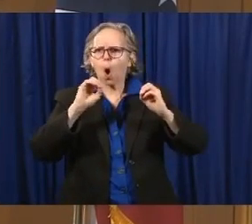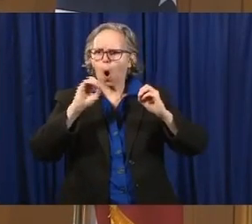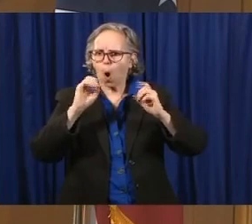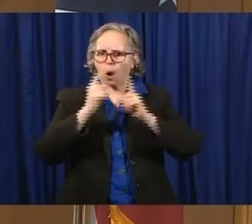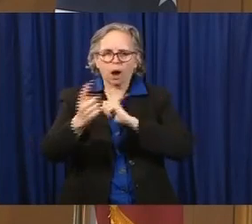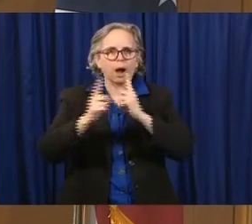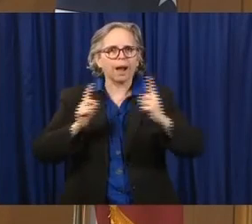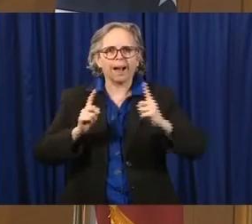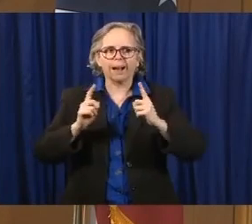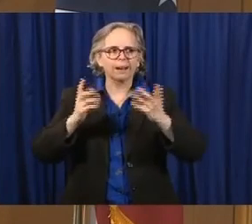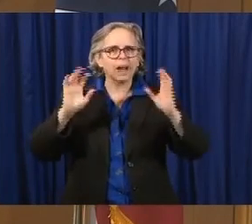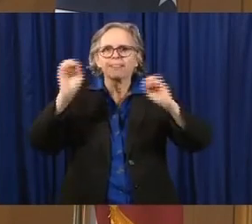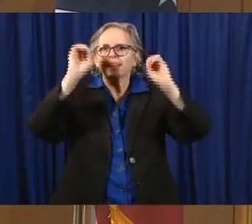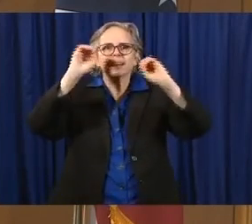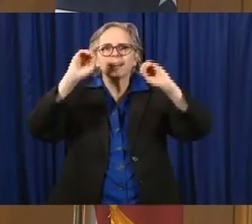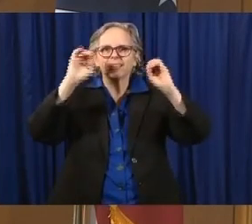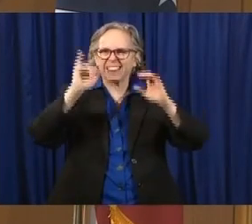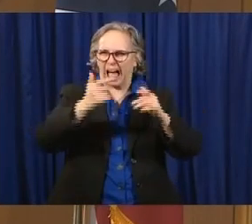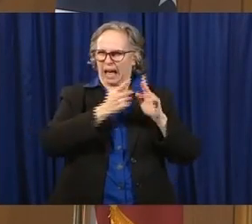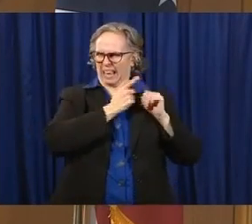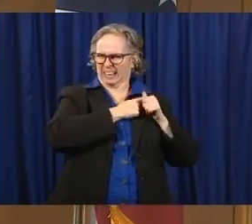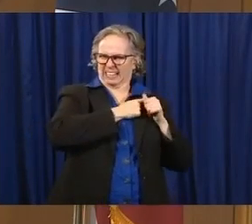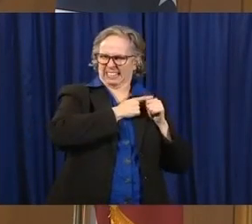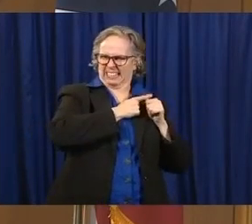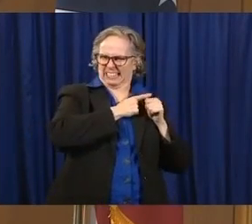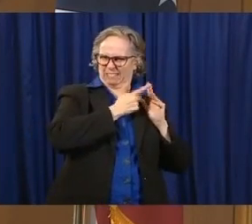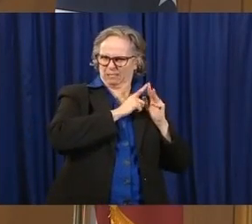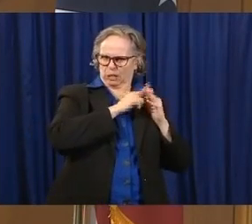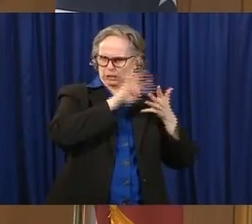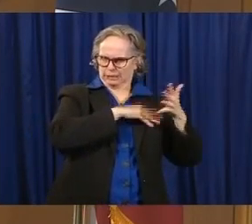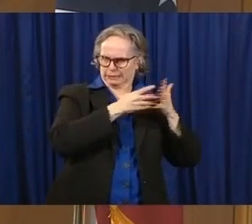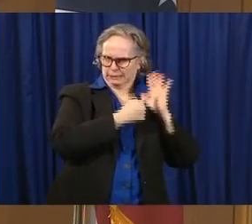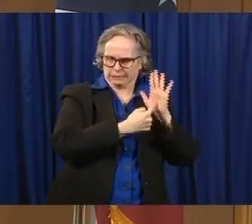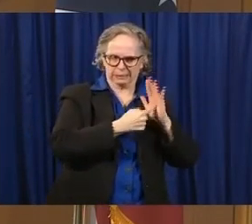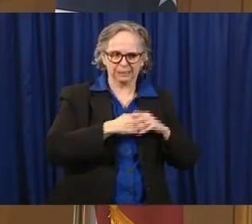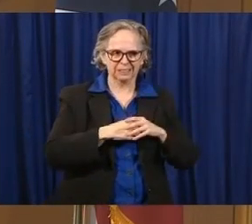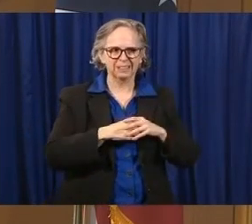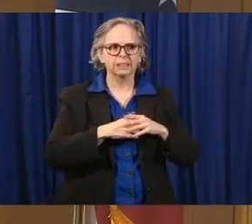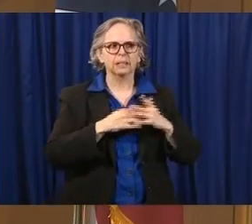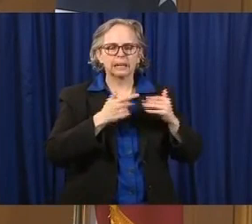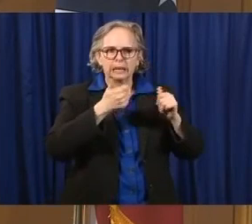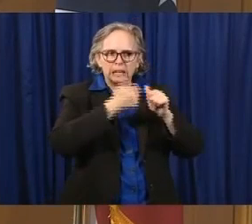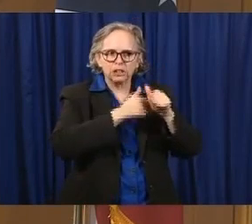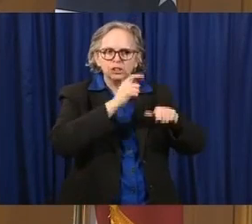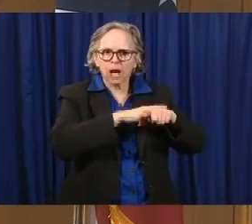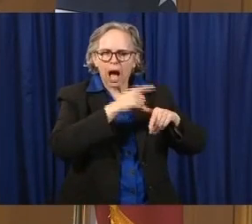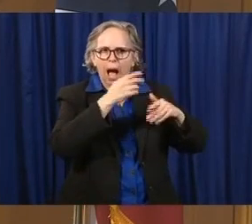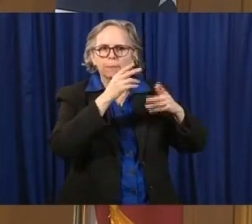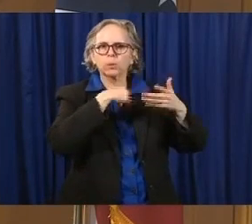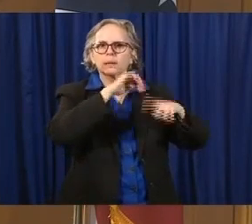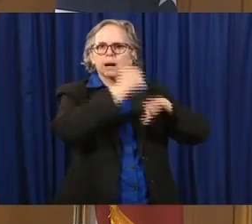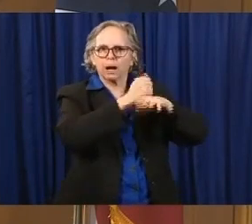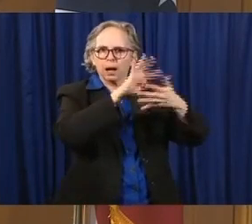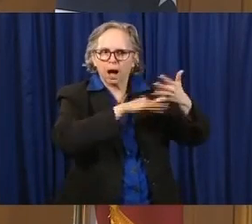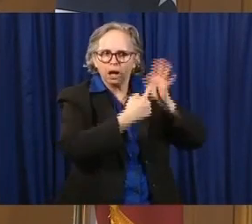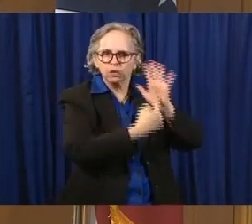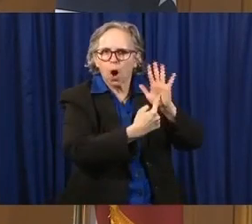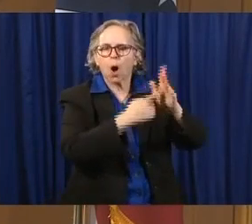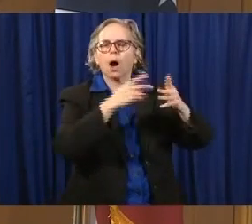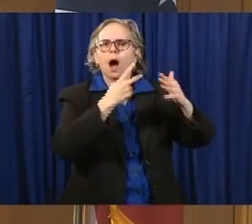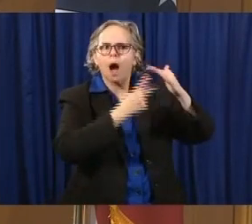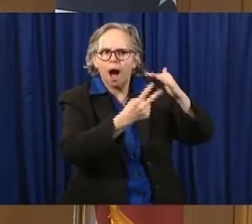nothing. And every other model, when you drill down on it, they have to project what they think the